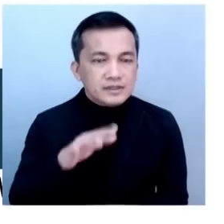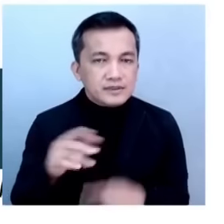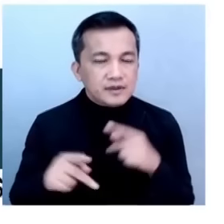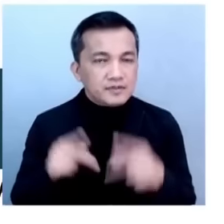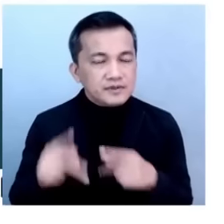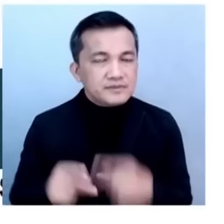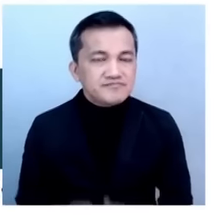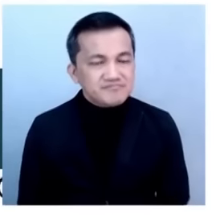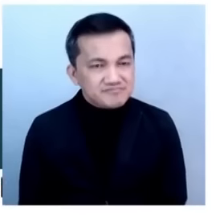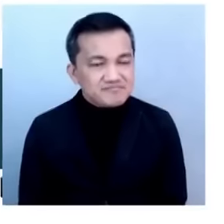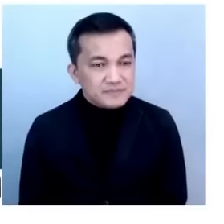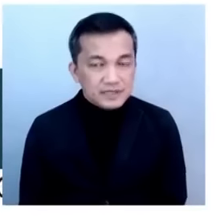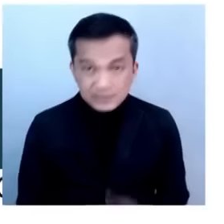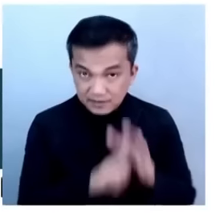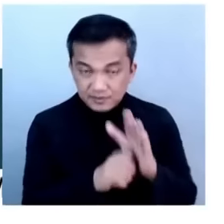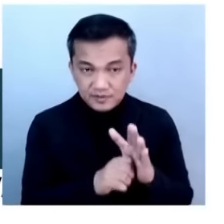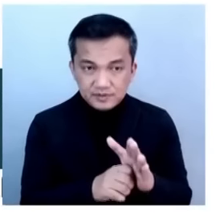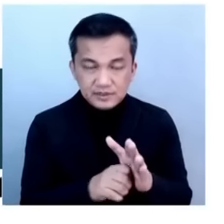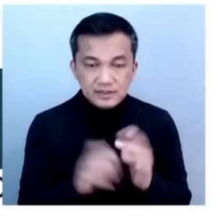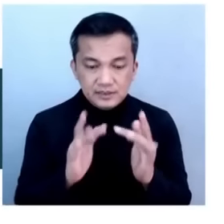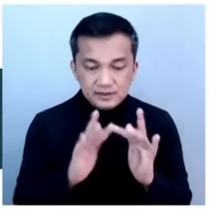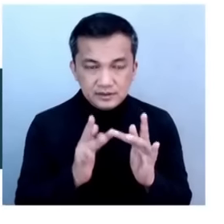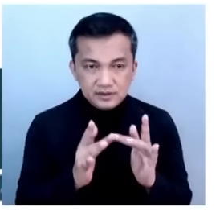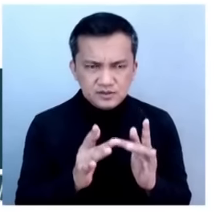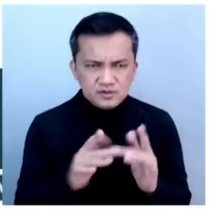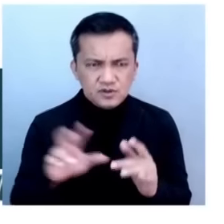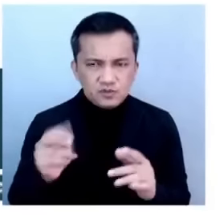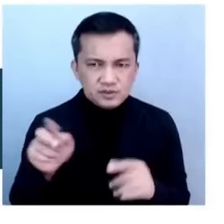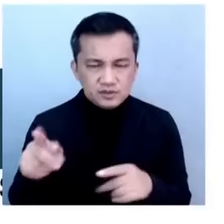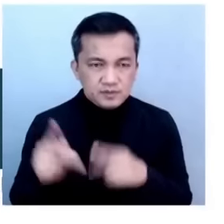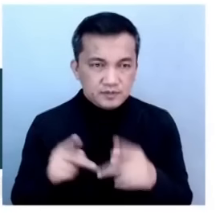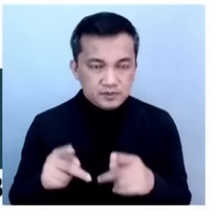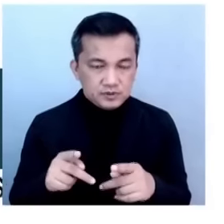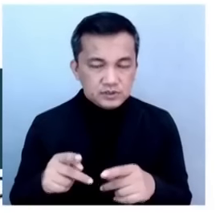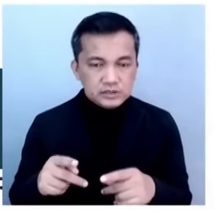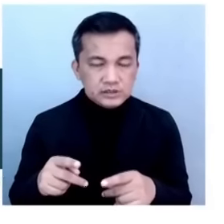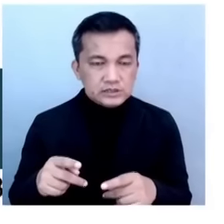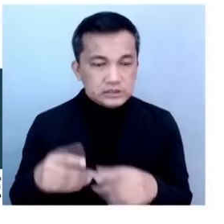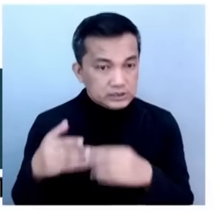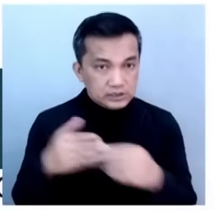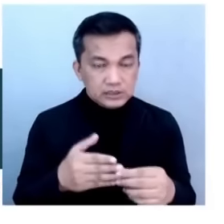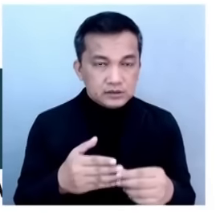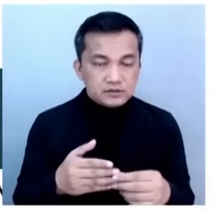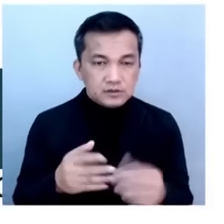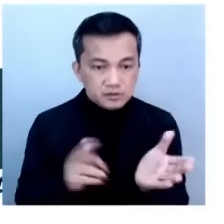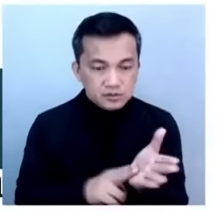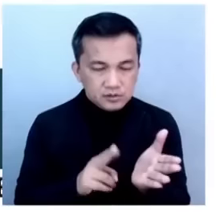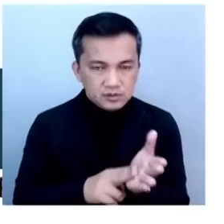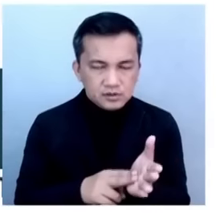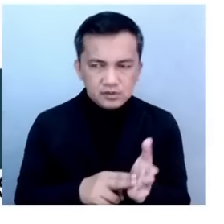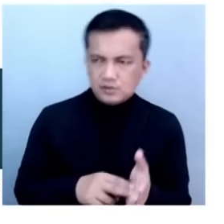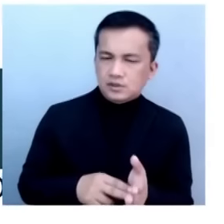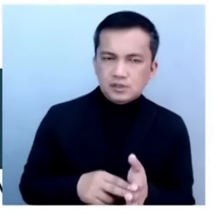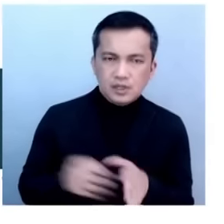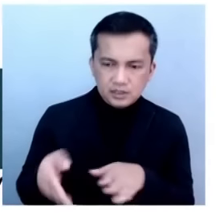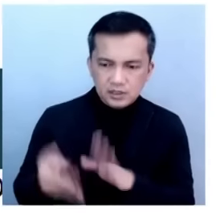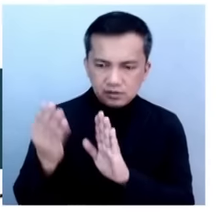natin, just for example on social media, when this people's initiative came out, I don't think anyone